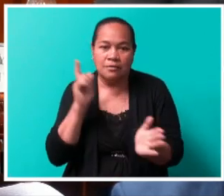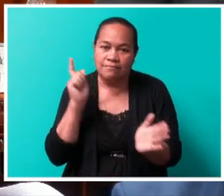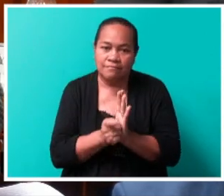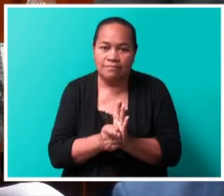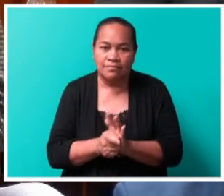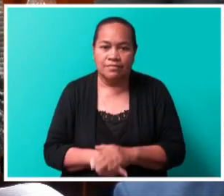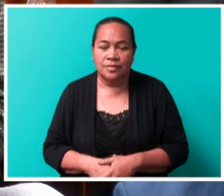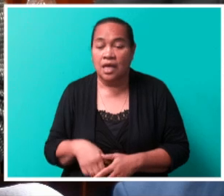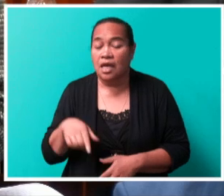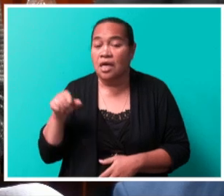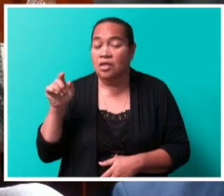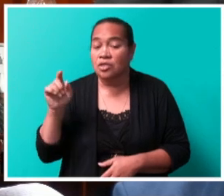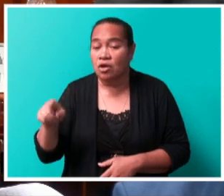For